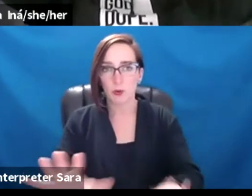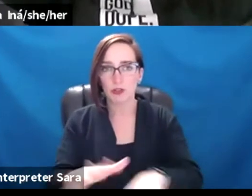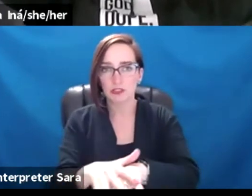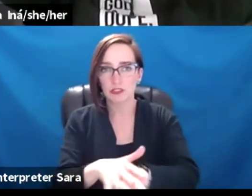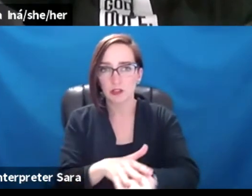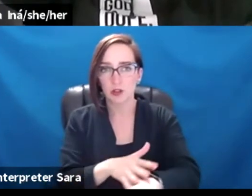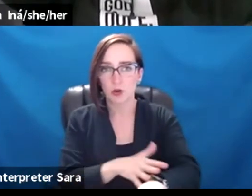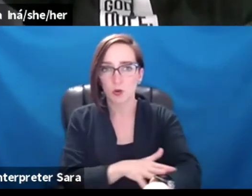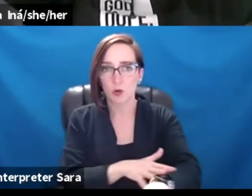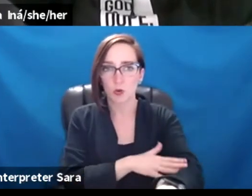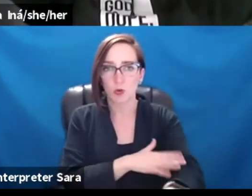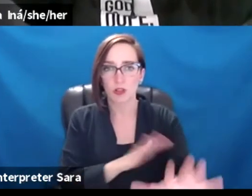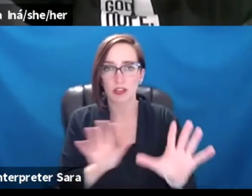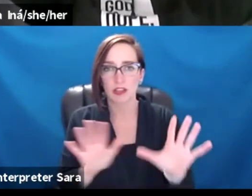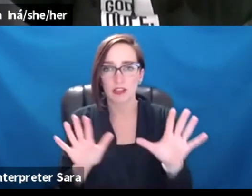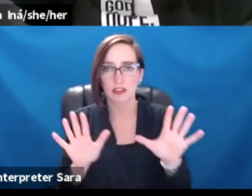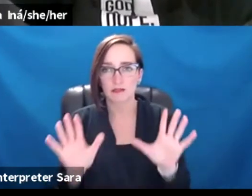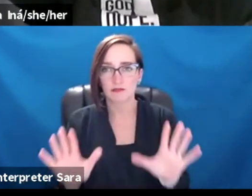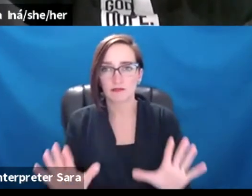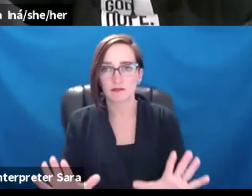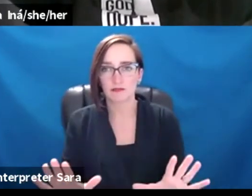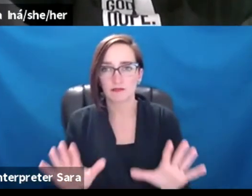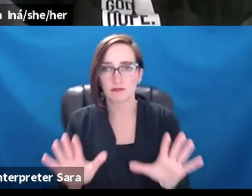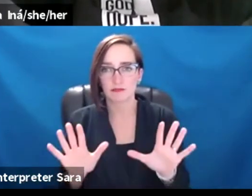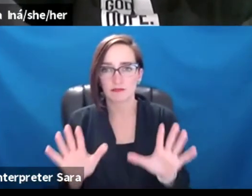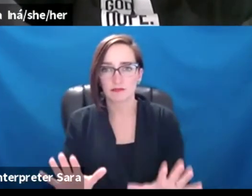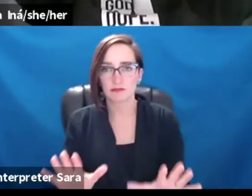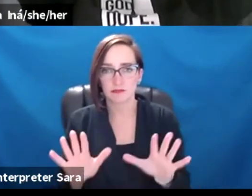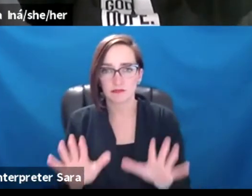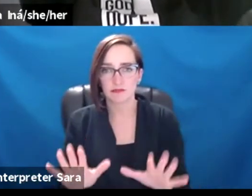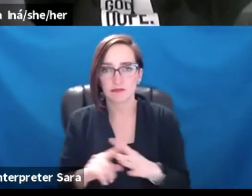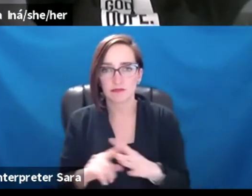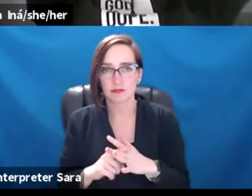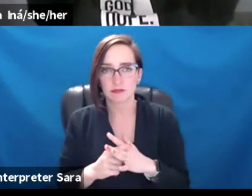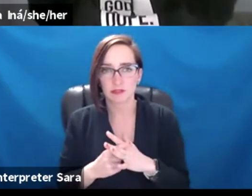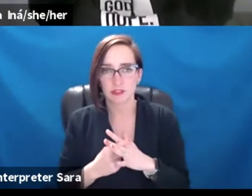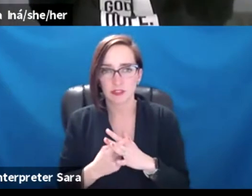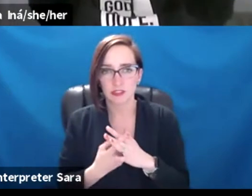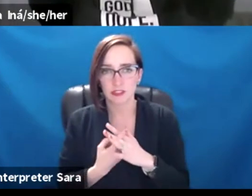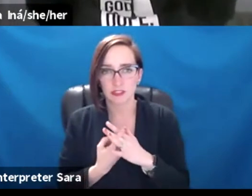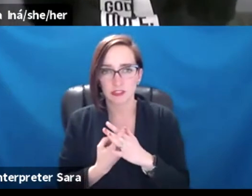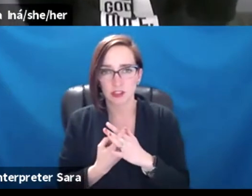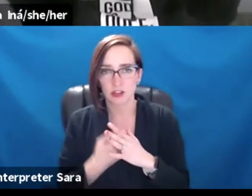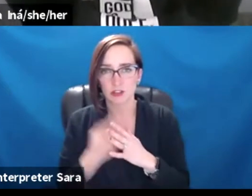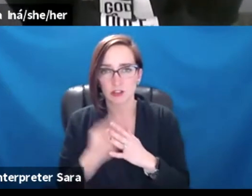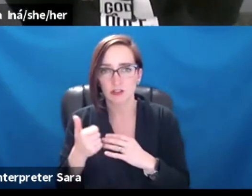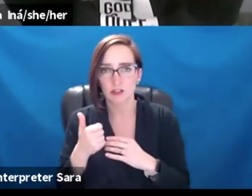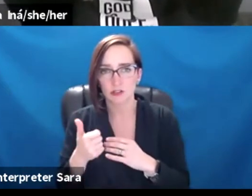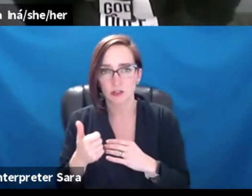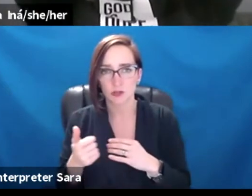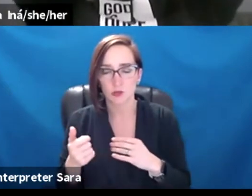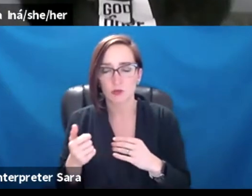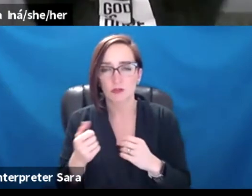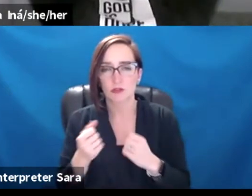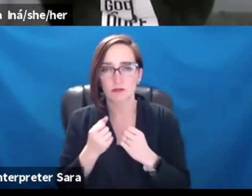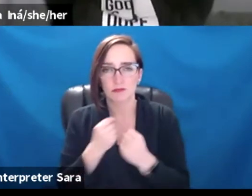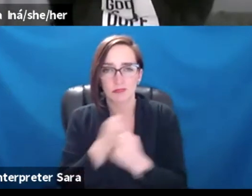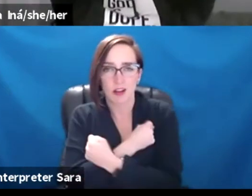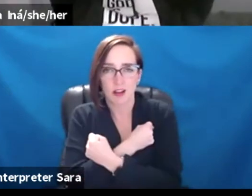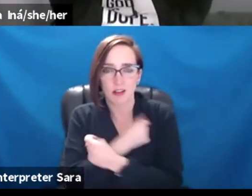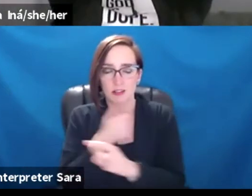taking your time, start to engulf your beautiful being with a warm,